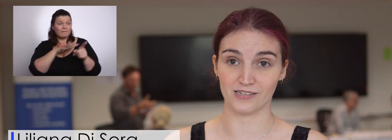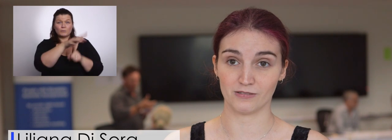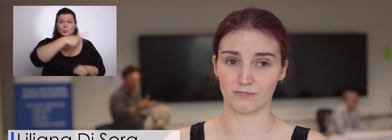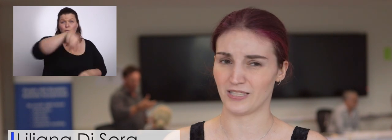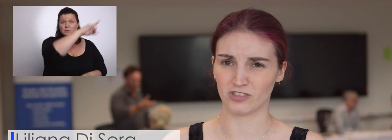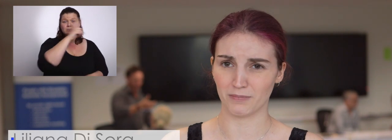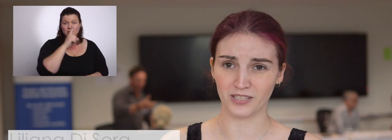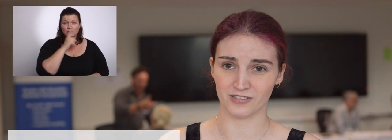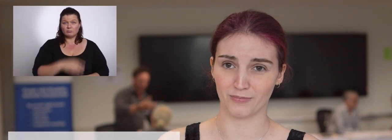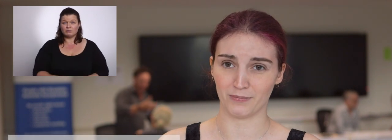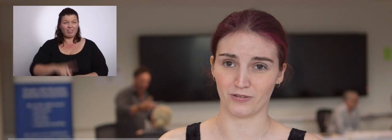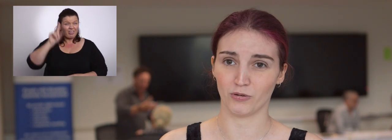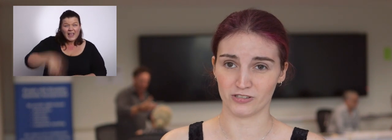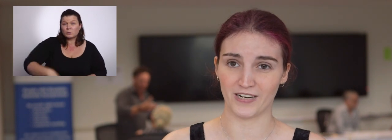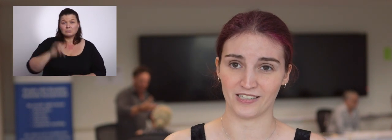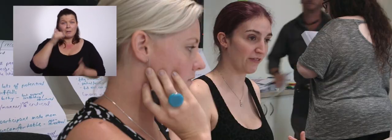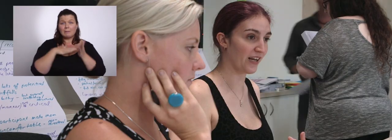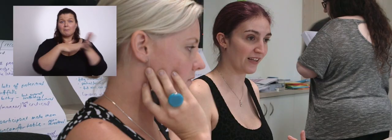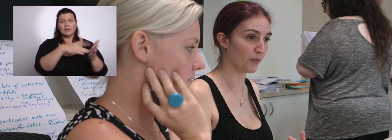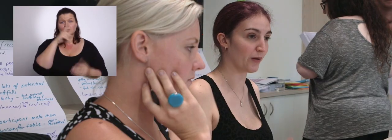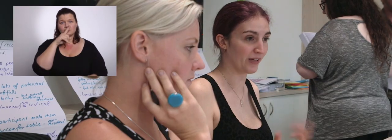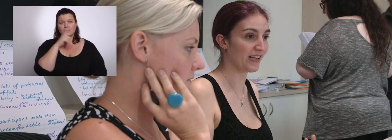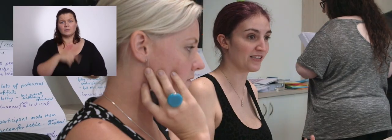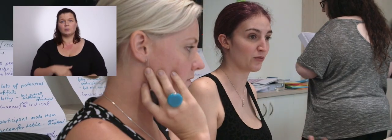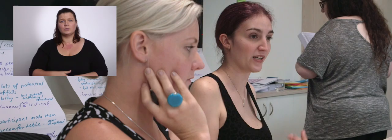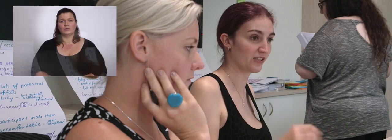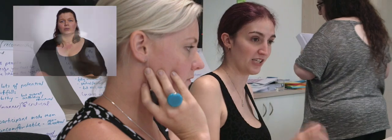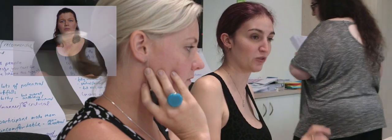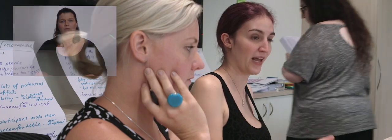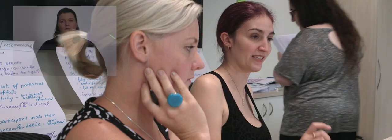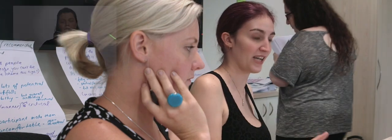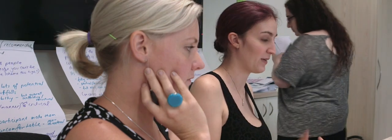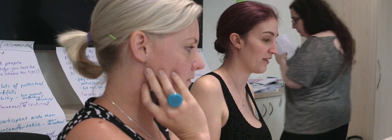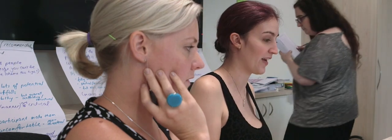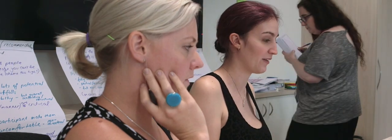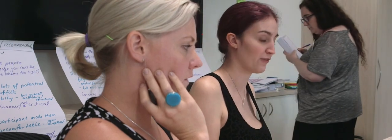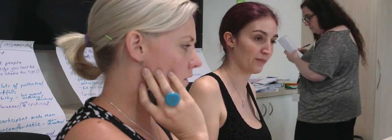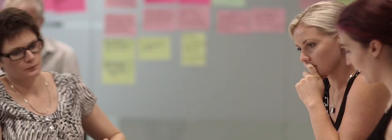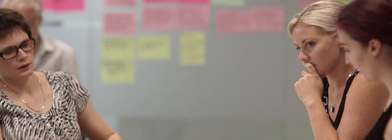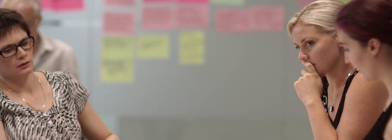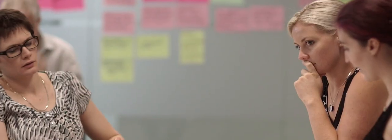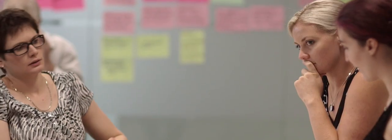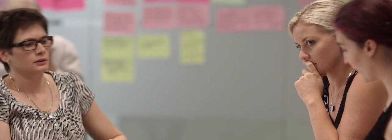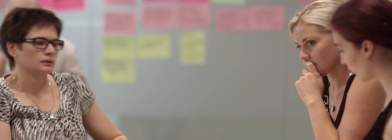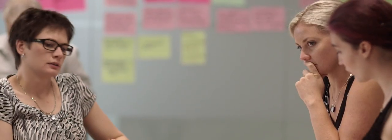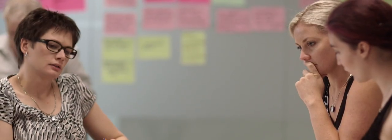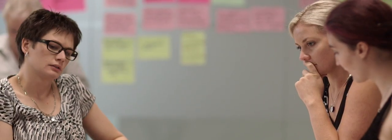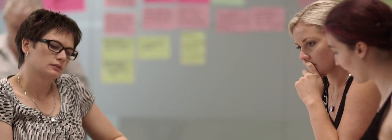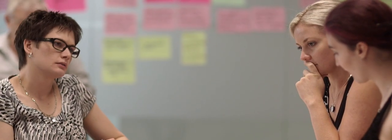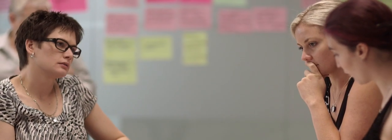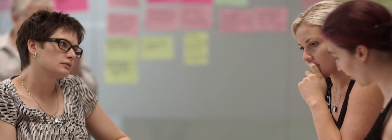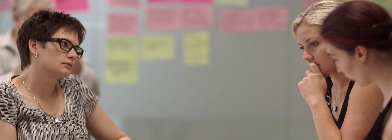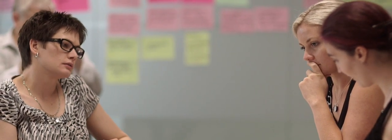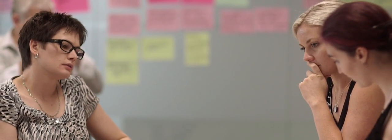people and potentially millions of people. All Australians eventually might be affected by this. When I first got the